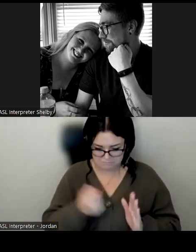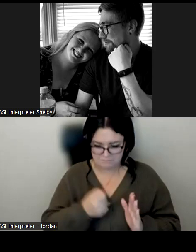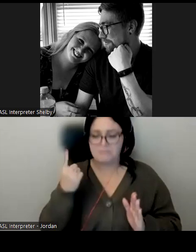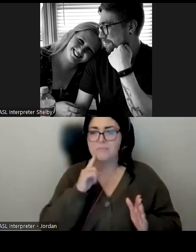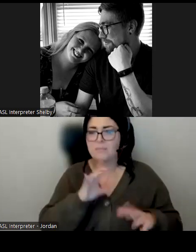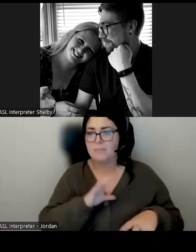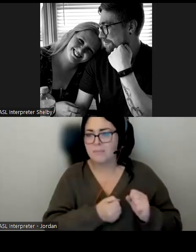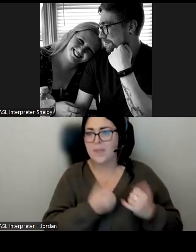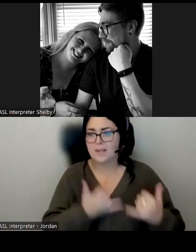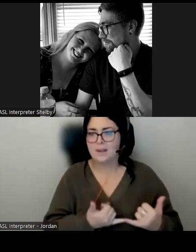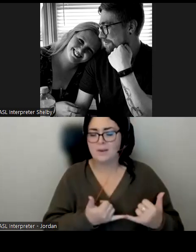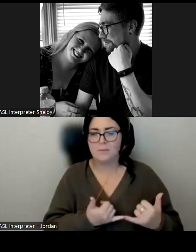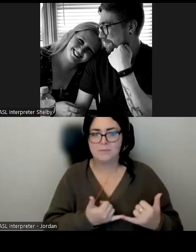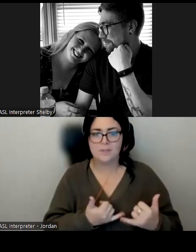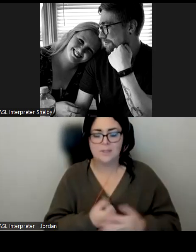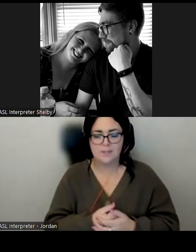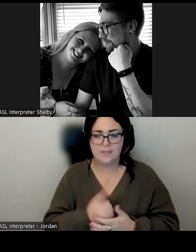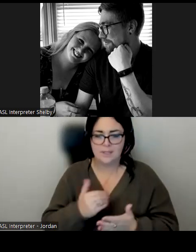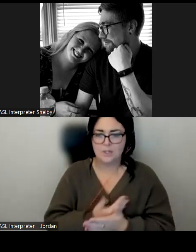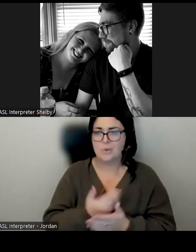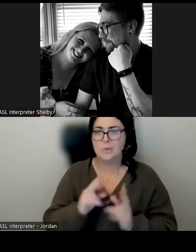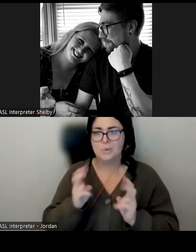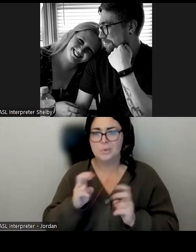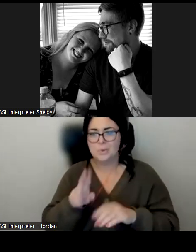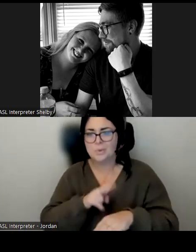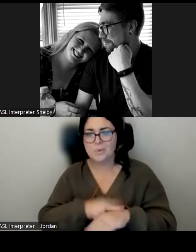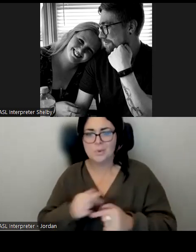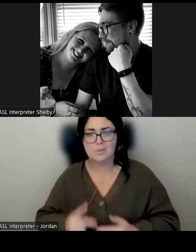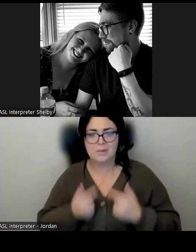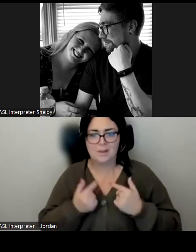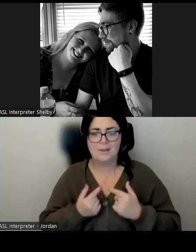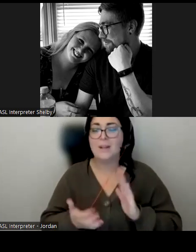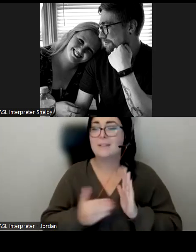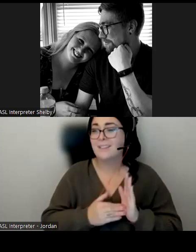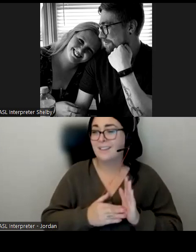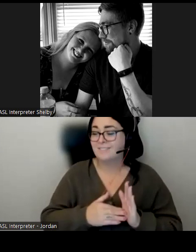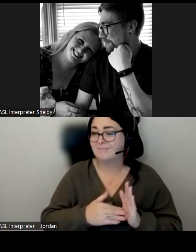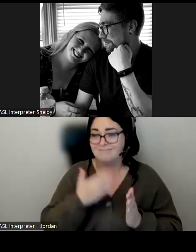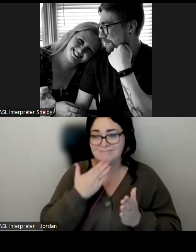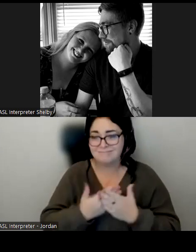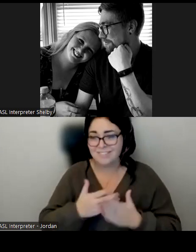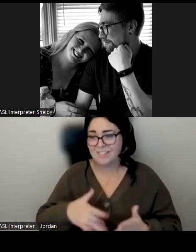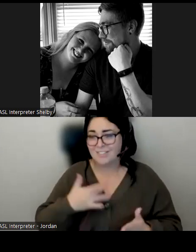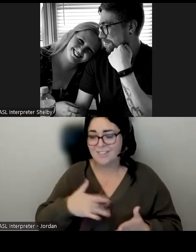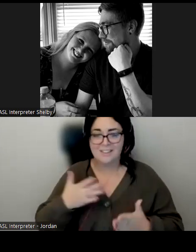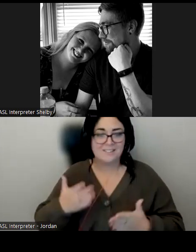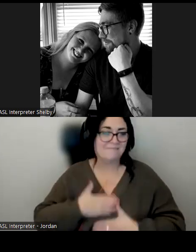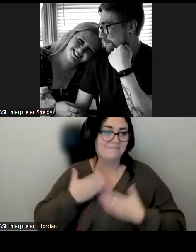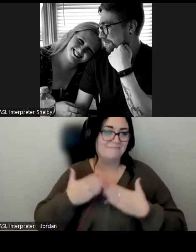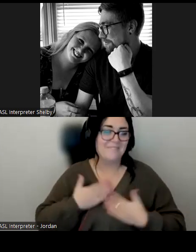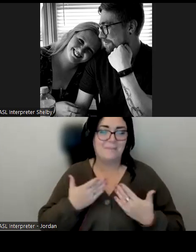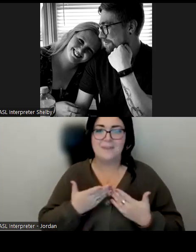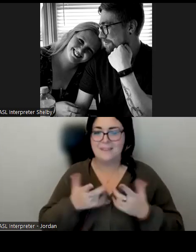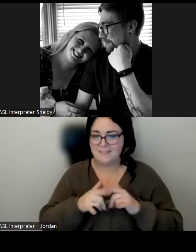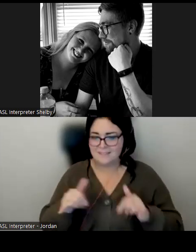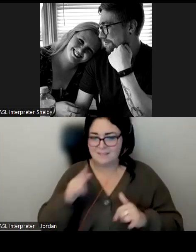experiencing in your new normal little bits, like Jenna said, it's okay to have waves of happiness as well while you're learning and